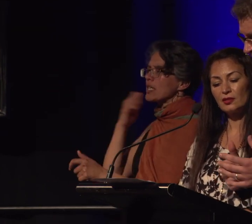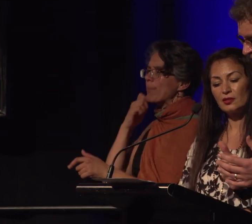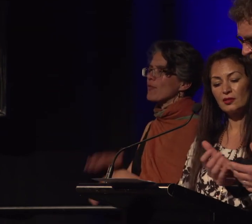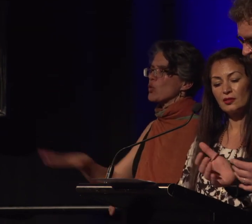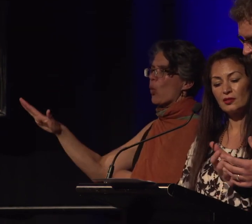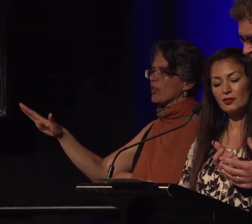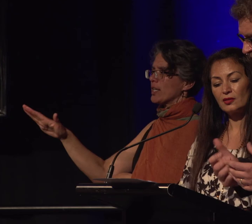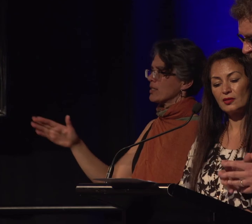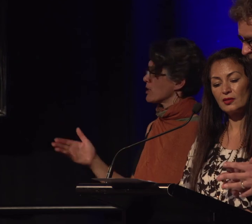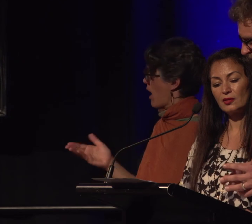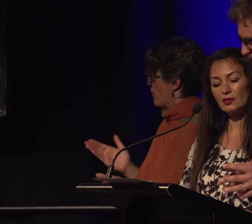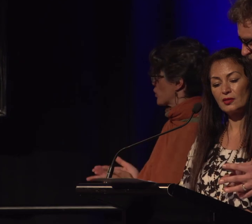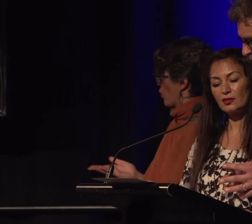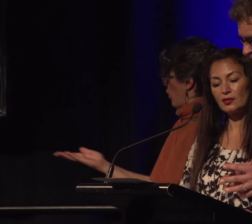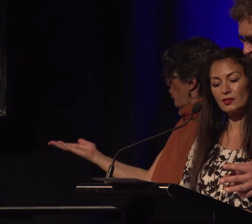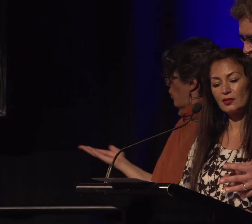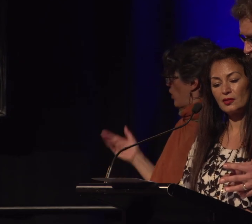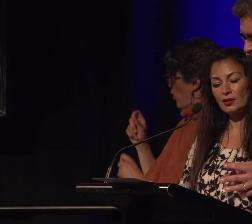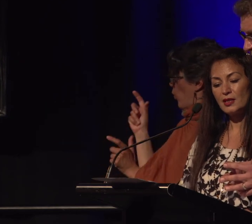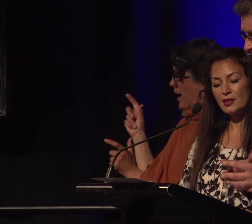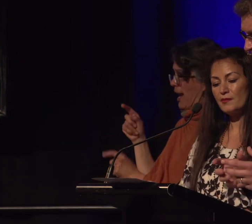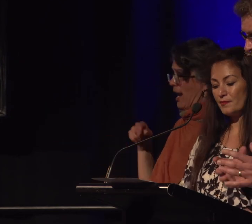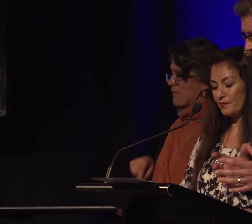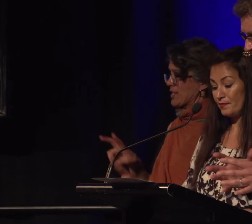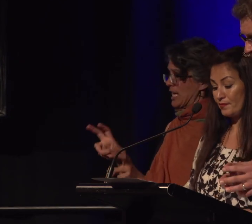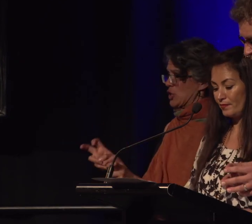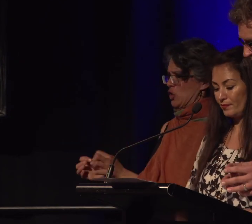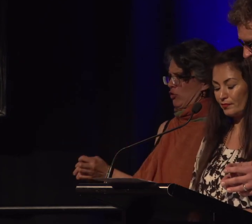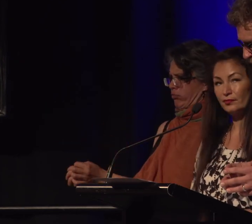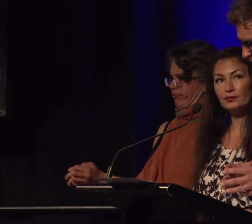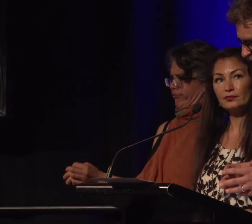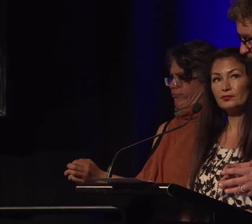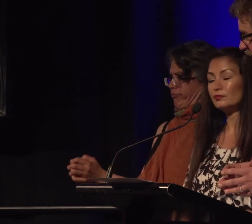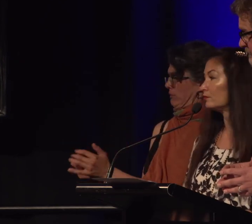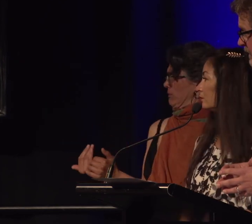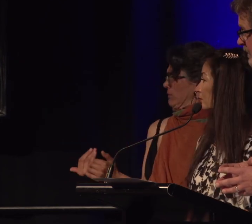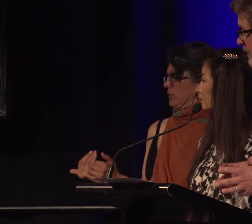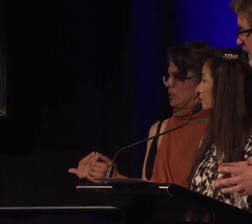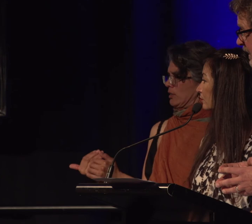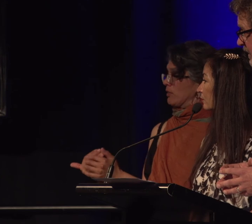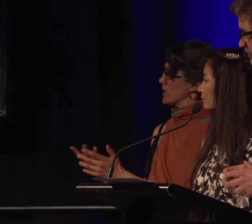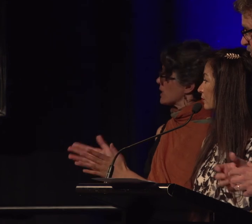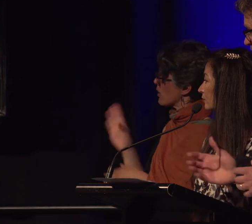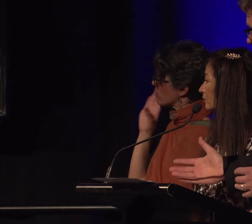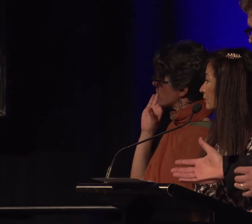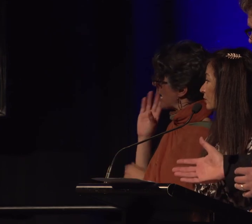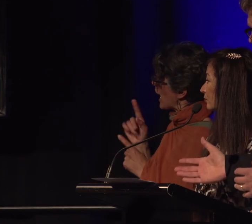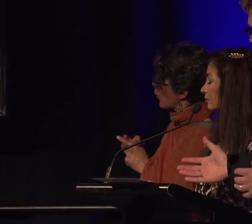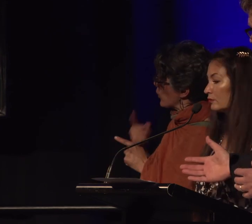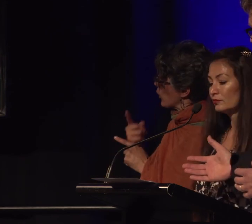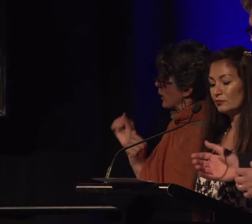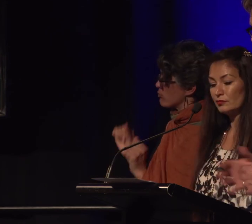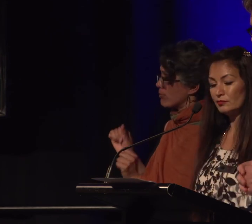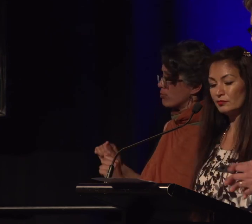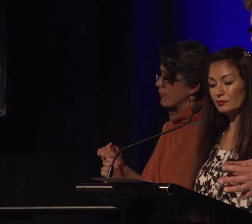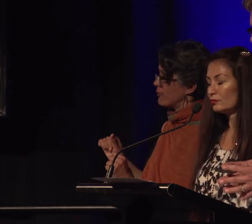that our candidates have been aware of this issue, which has been brewing over the past couple of weeks, and we'd like to hear them just quickly, concisely, if